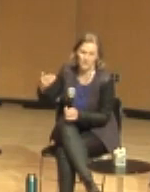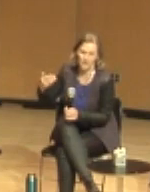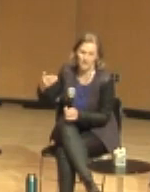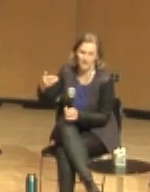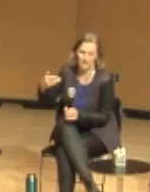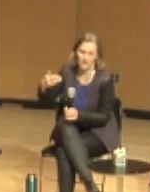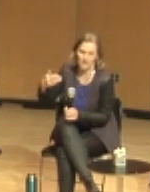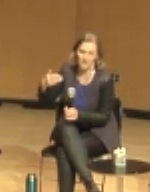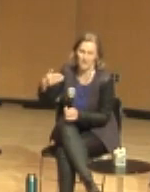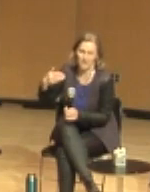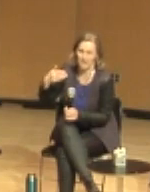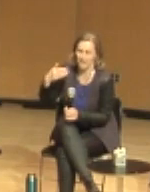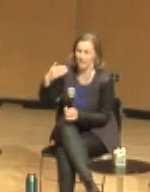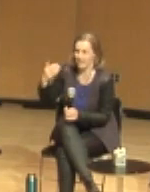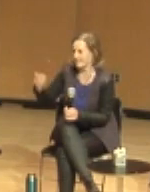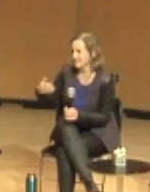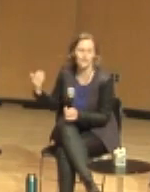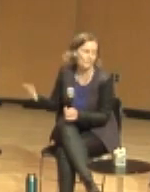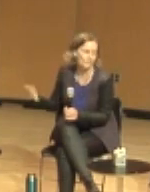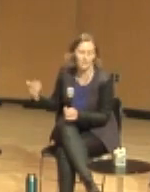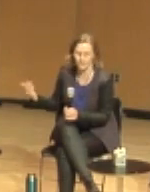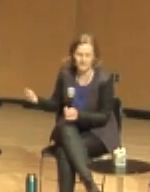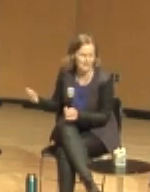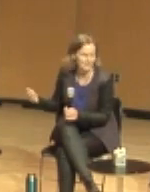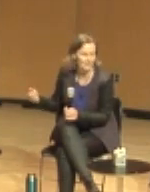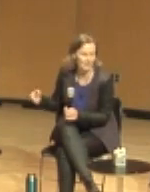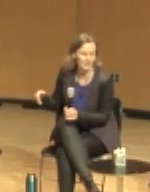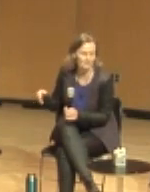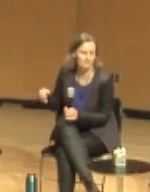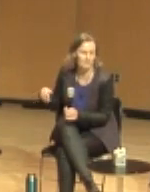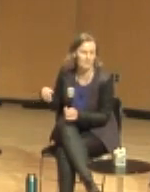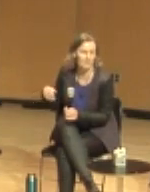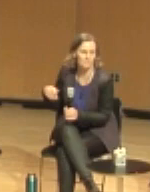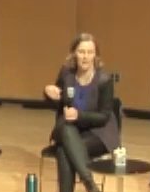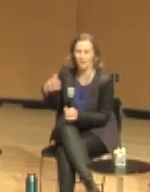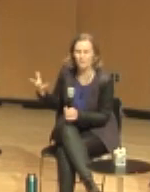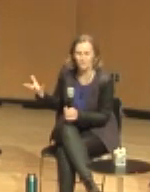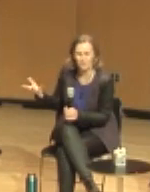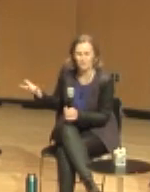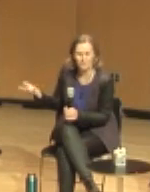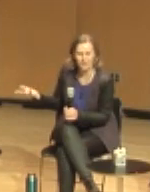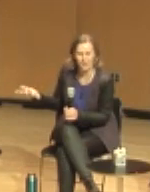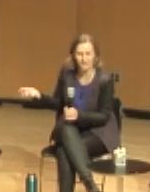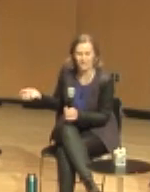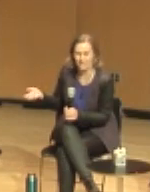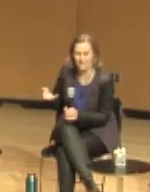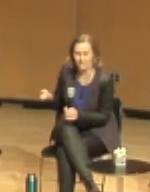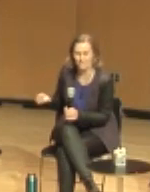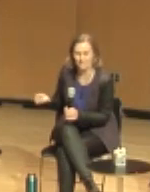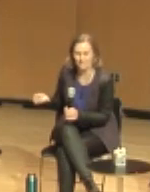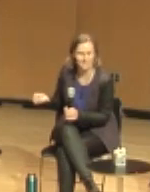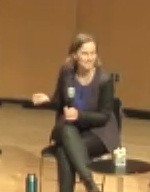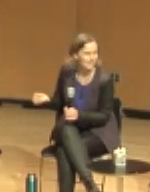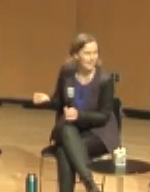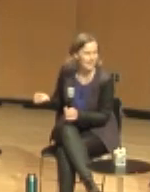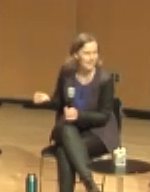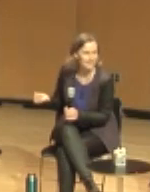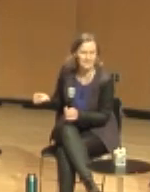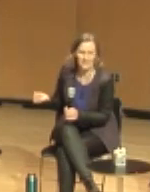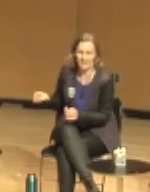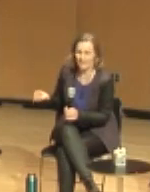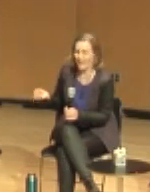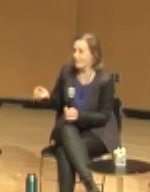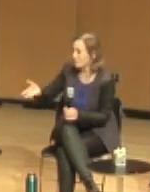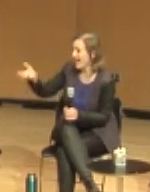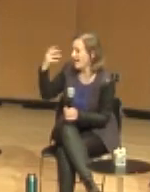own uh existential understanding of um vulnerable we are as humans